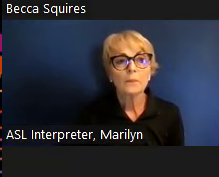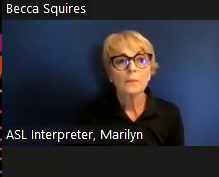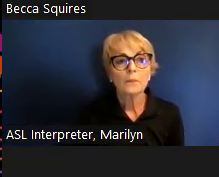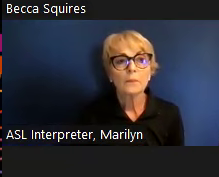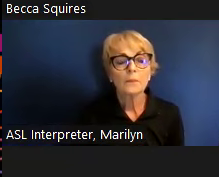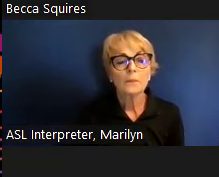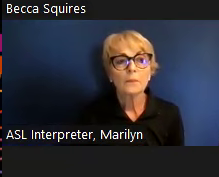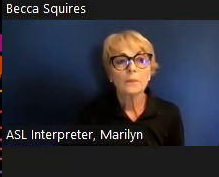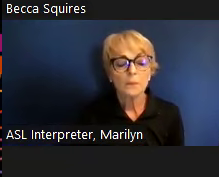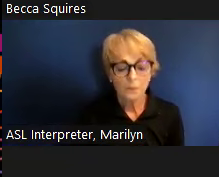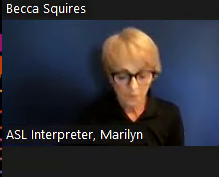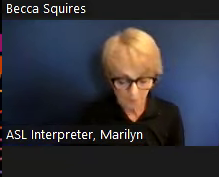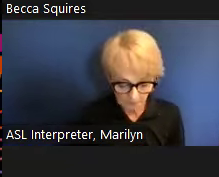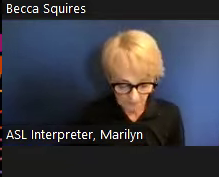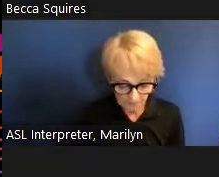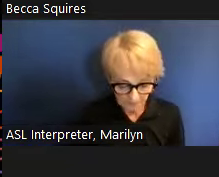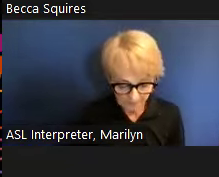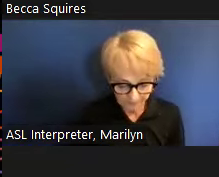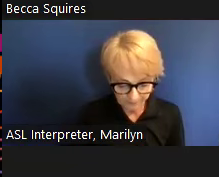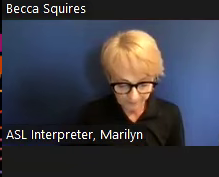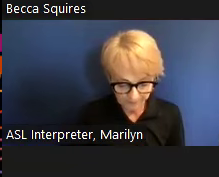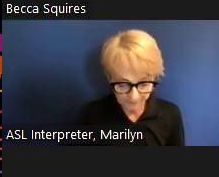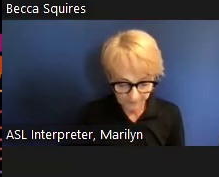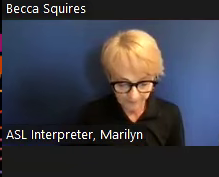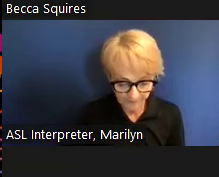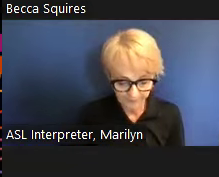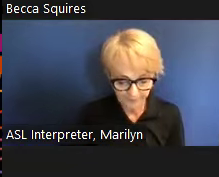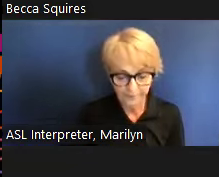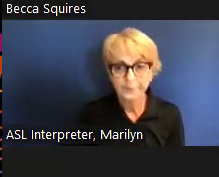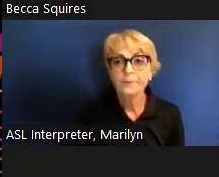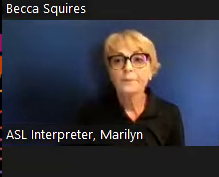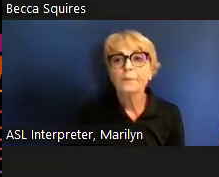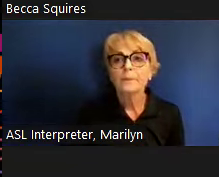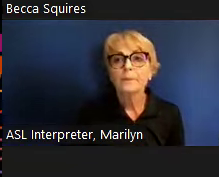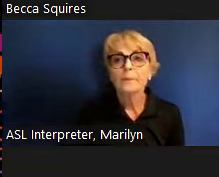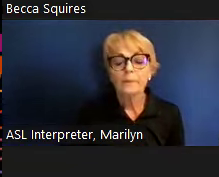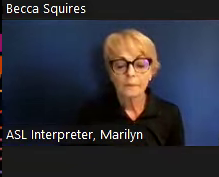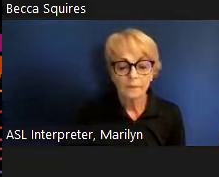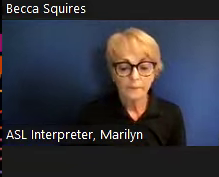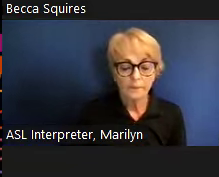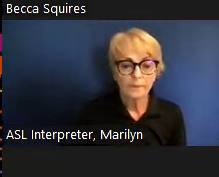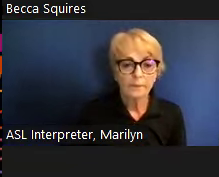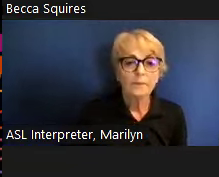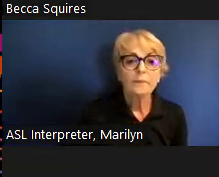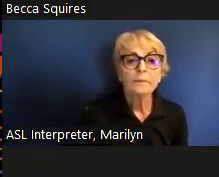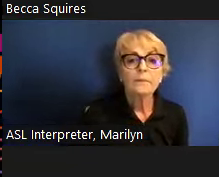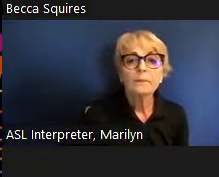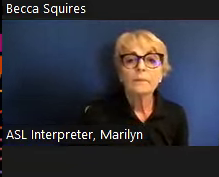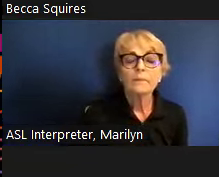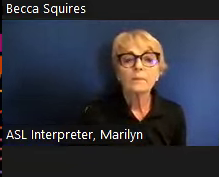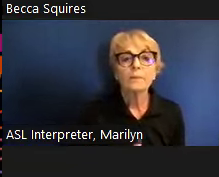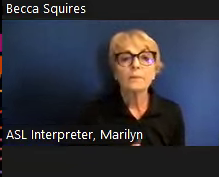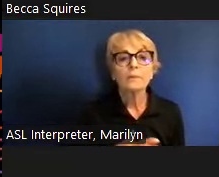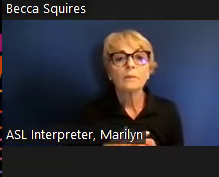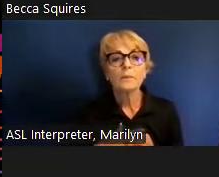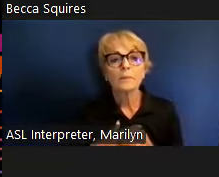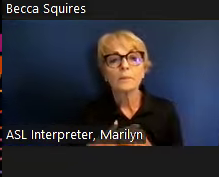was, can the virus get into the brain? And the answer is we don't know